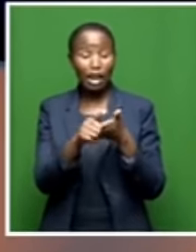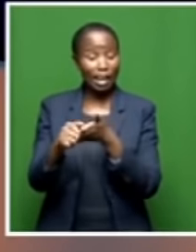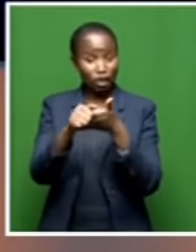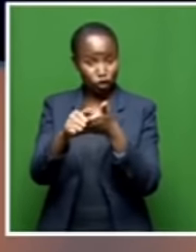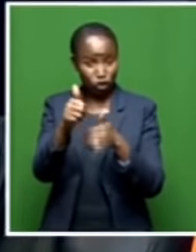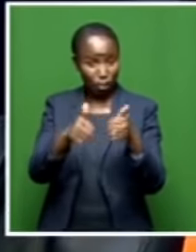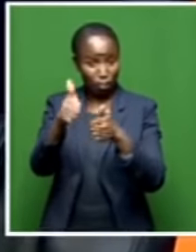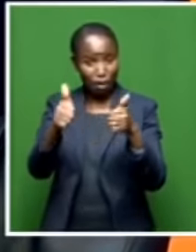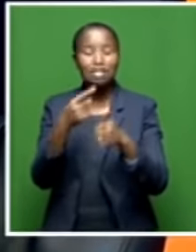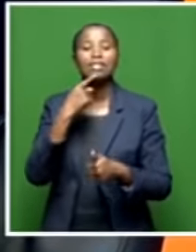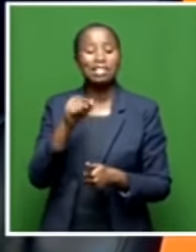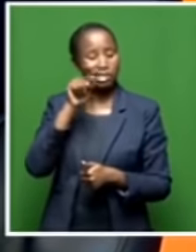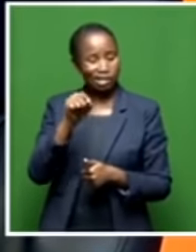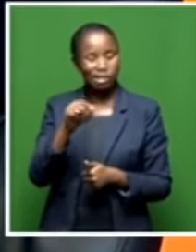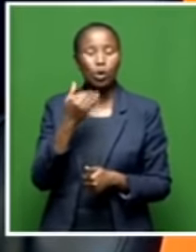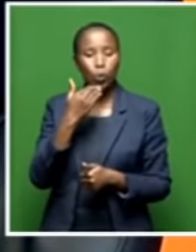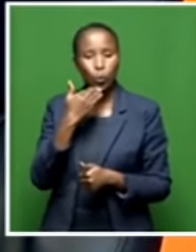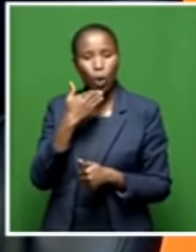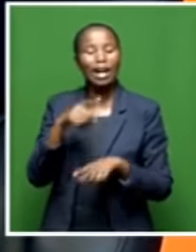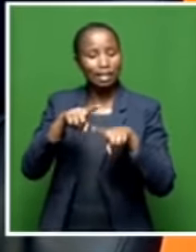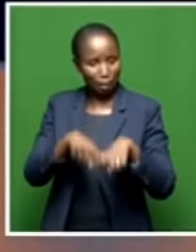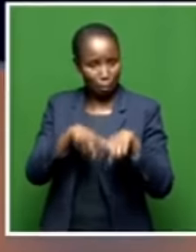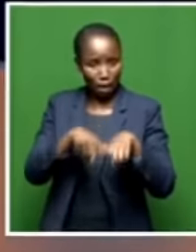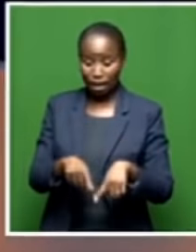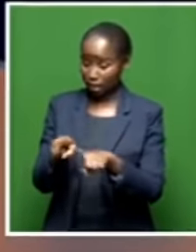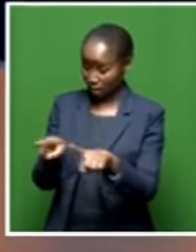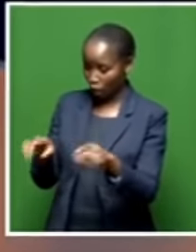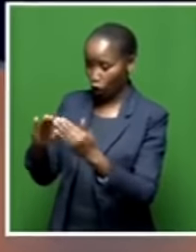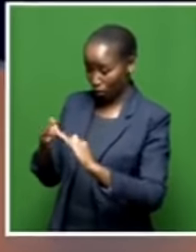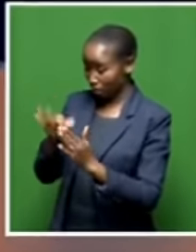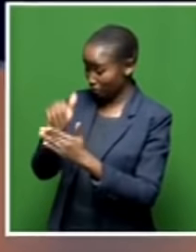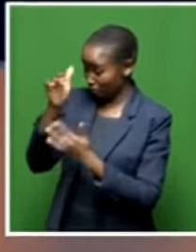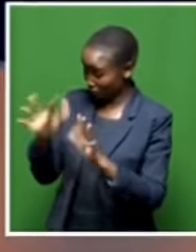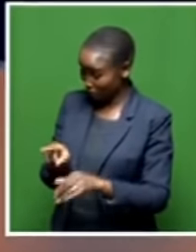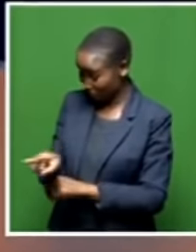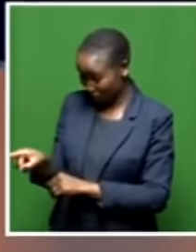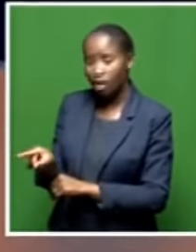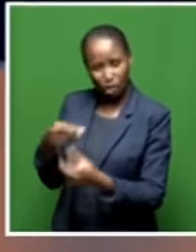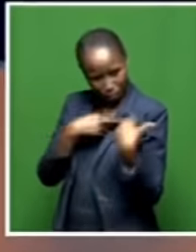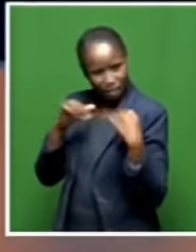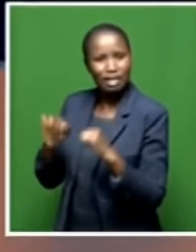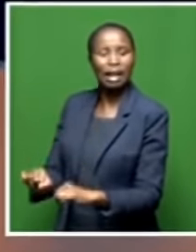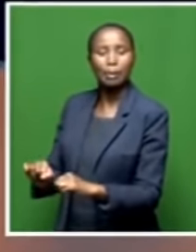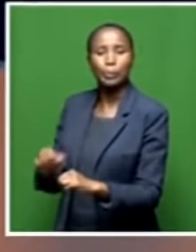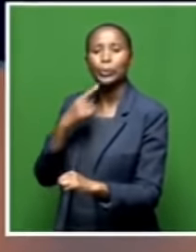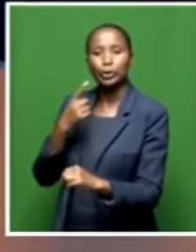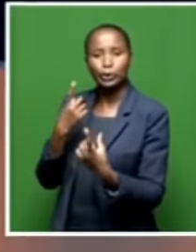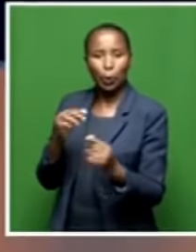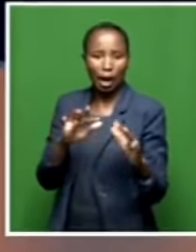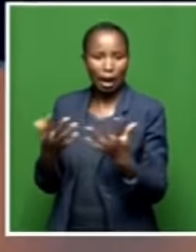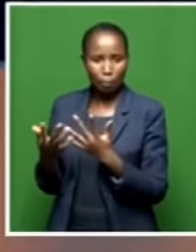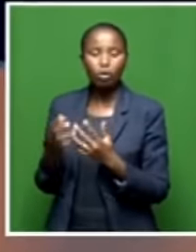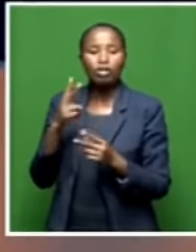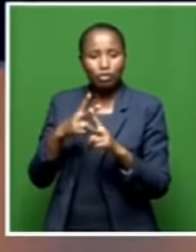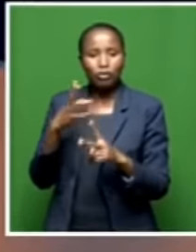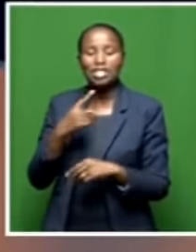that are elected to start rising. The ball is now on their court. And we said earlier that these leaders are starting to see that.